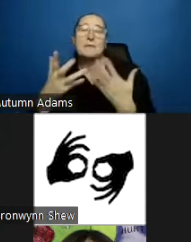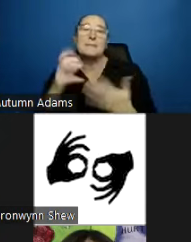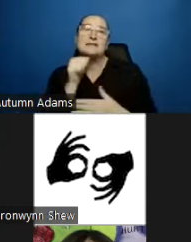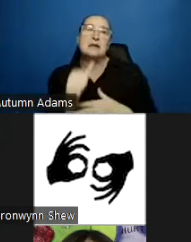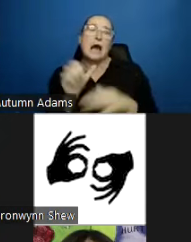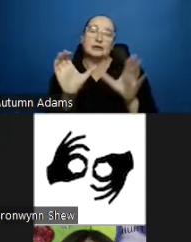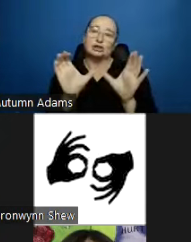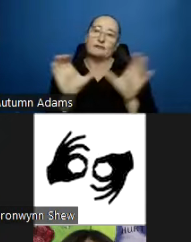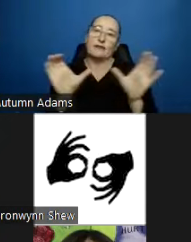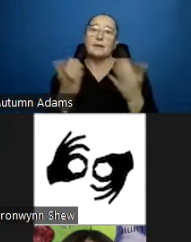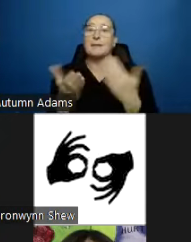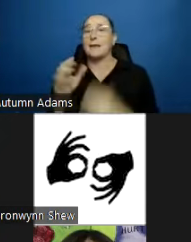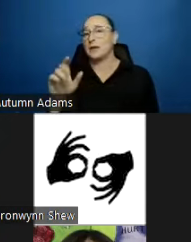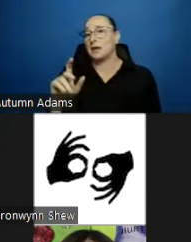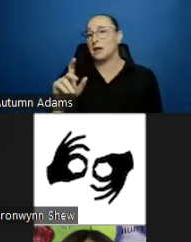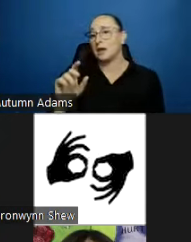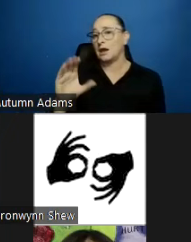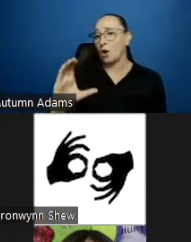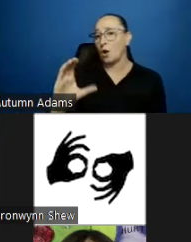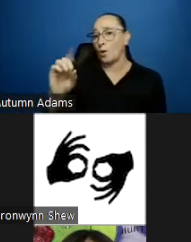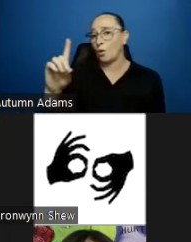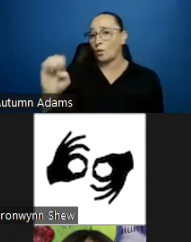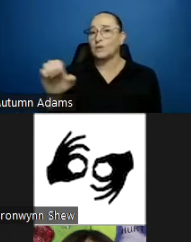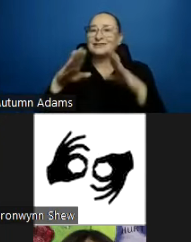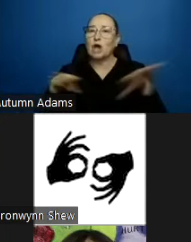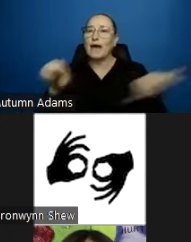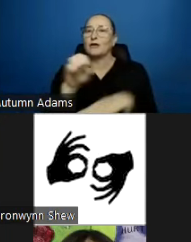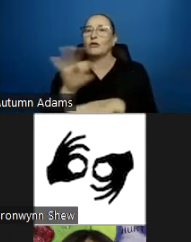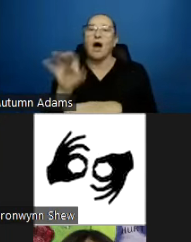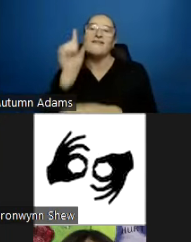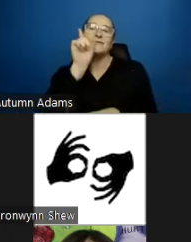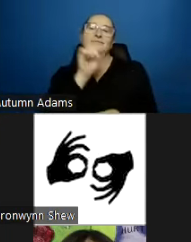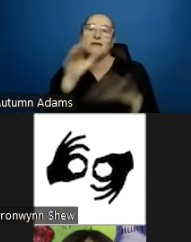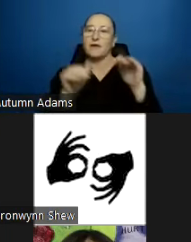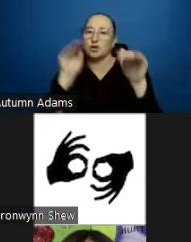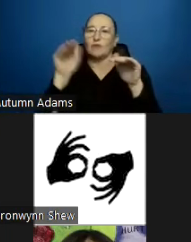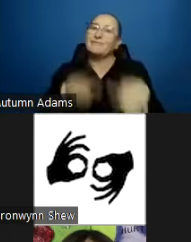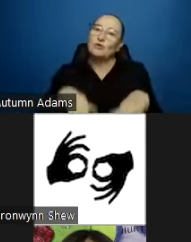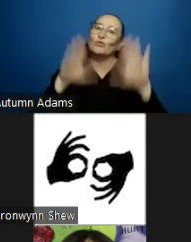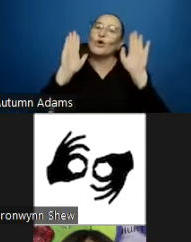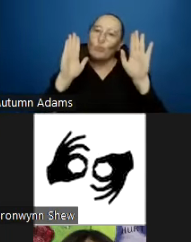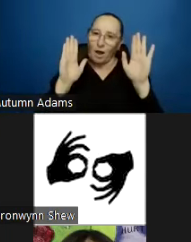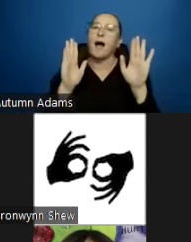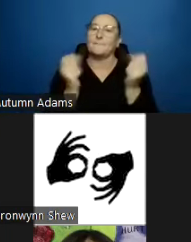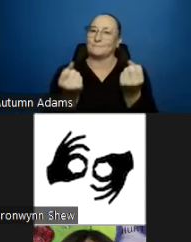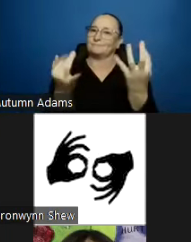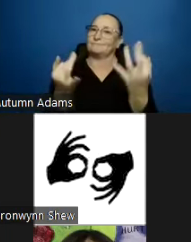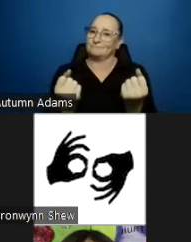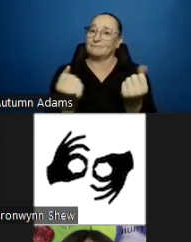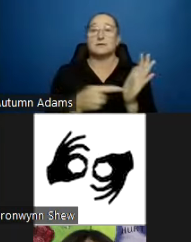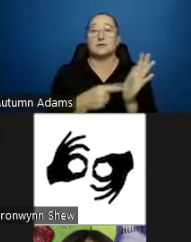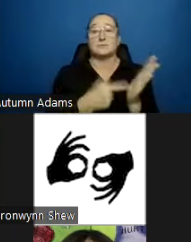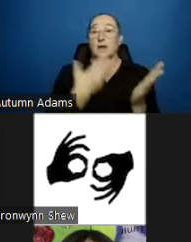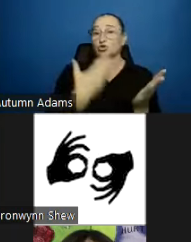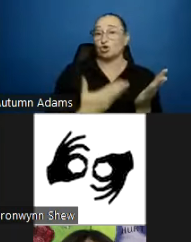certified. Maybe they're a CODA, they're a child of a deaf adult, so they grew up using sign language. And sometimes it can be good, sometimes not